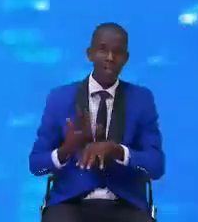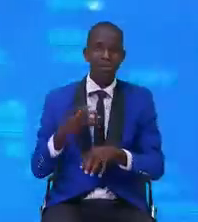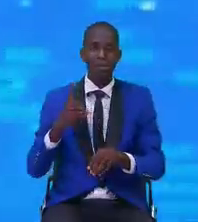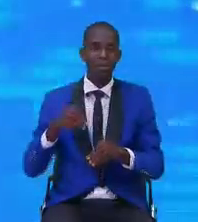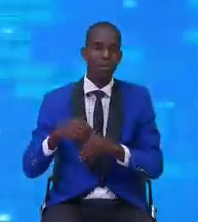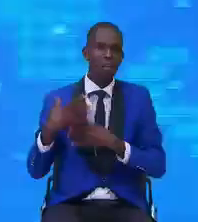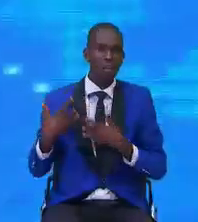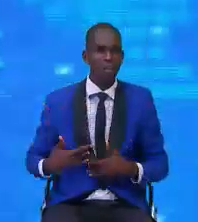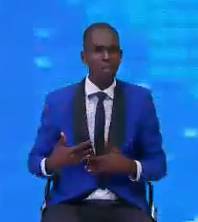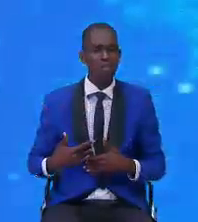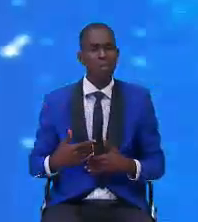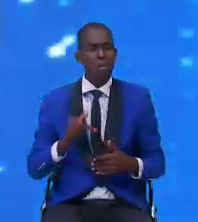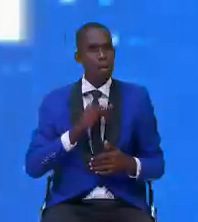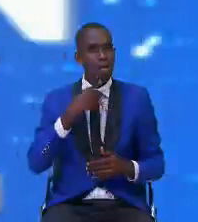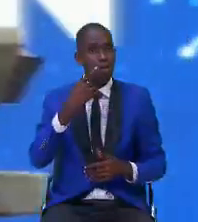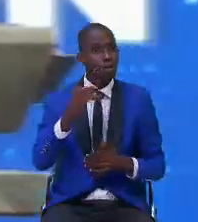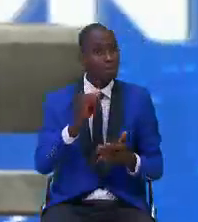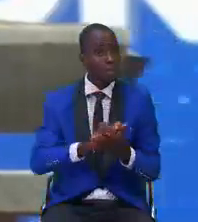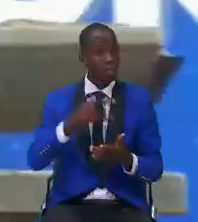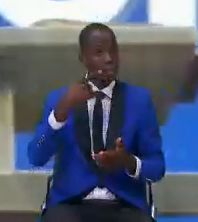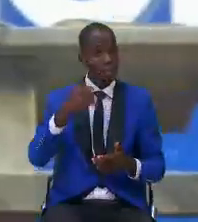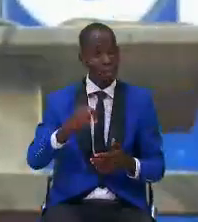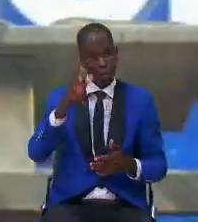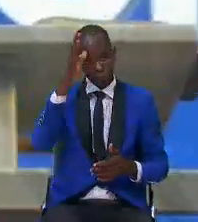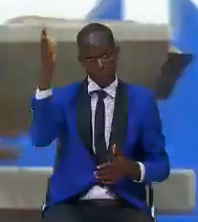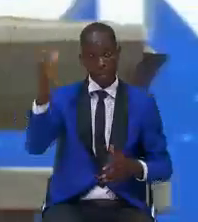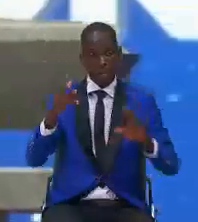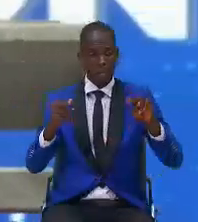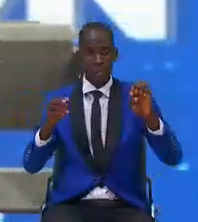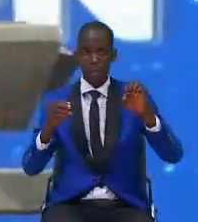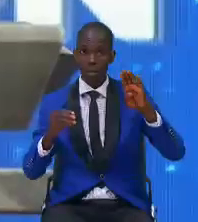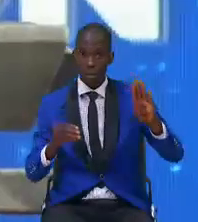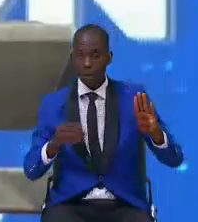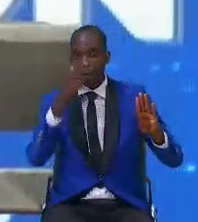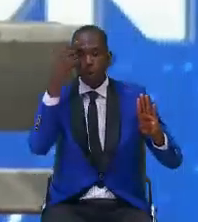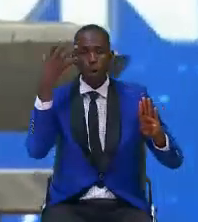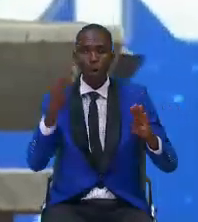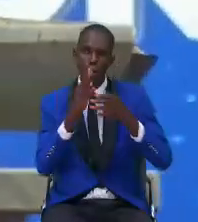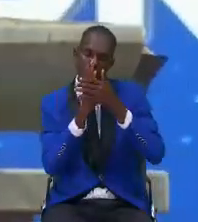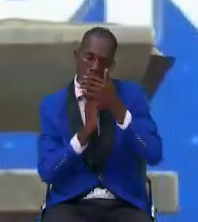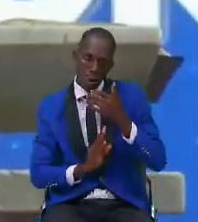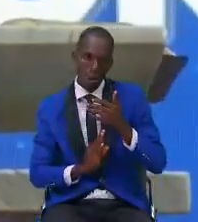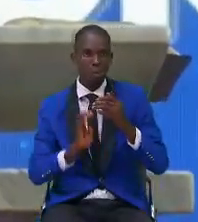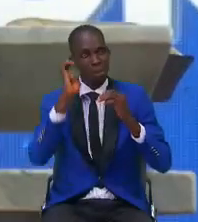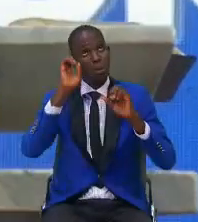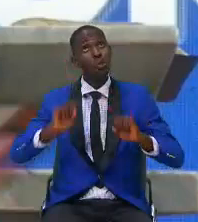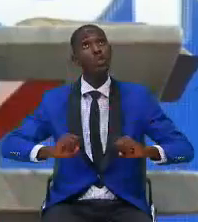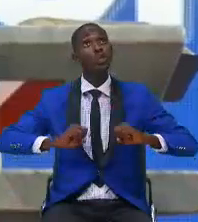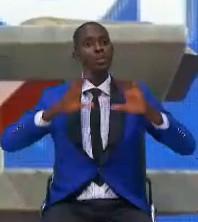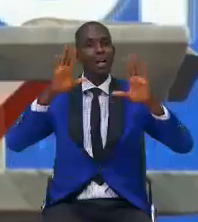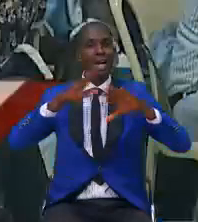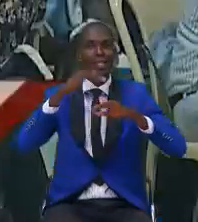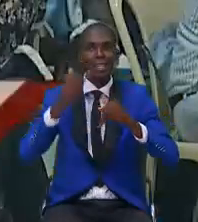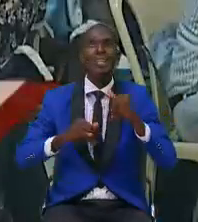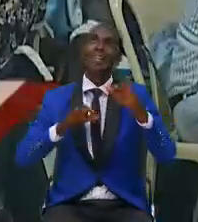you that Nebuchadnezzar, because of humility and because he surrendered to the Lord, he got to